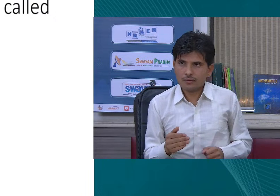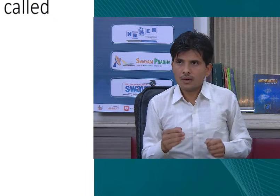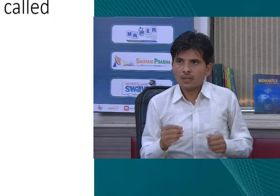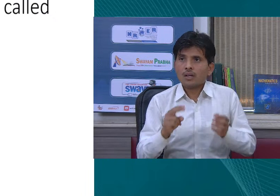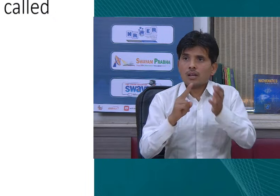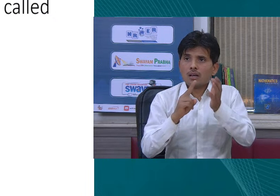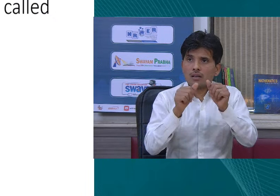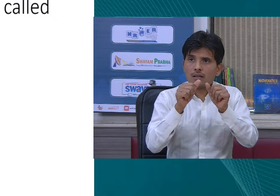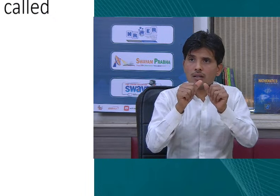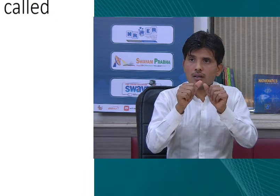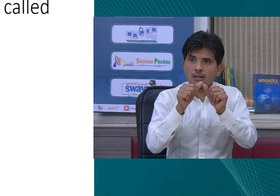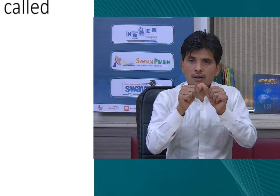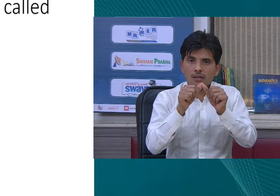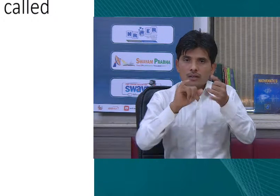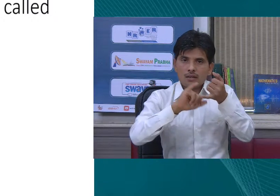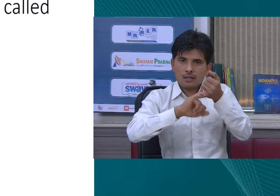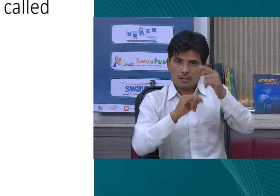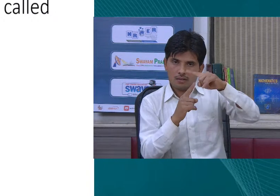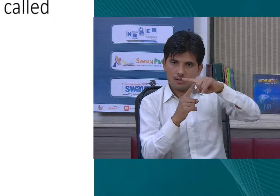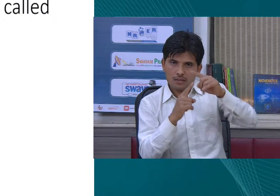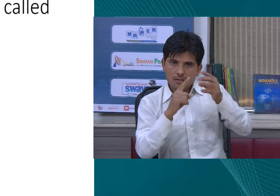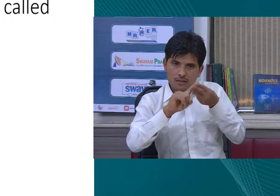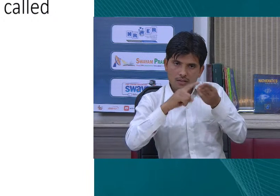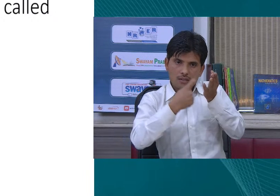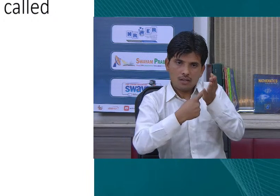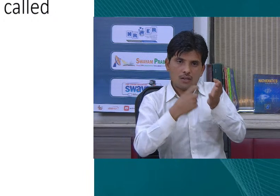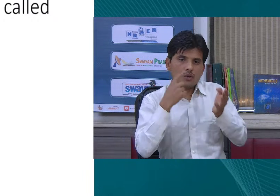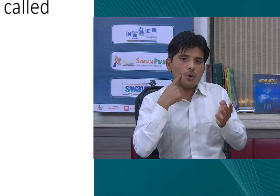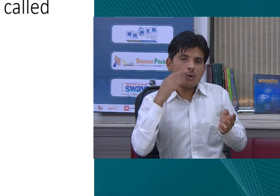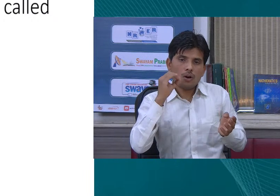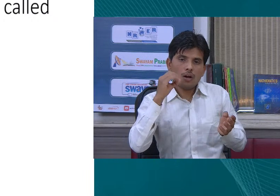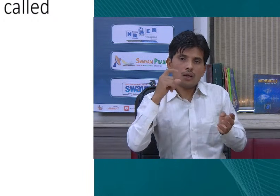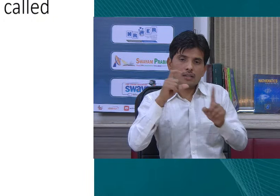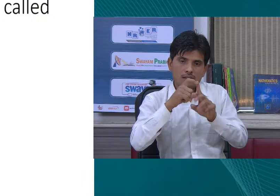asteroids? I told